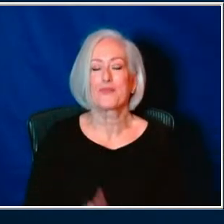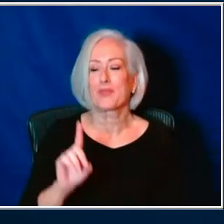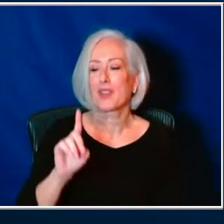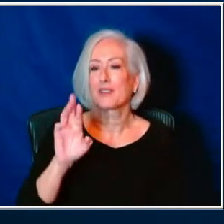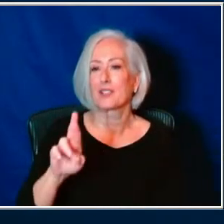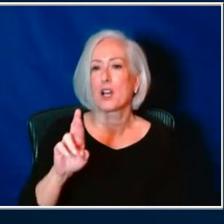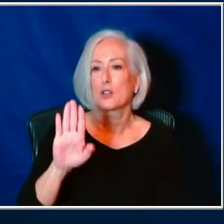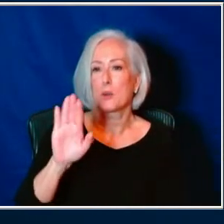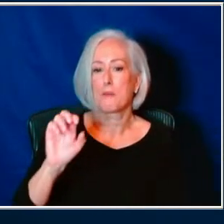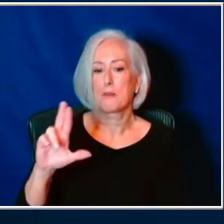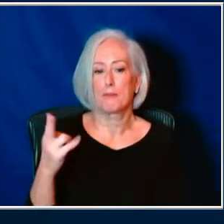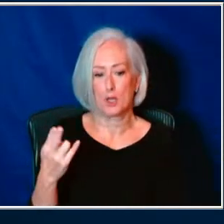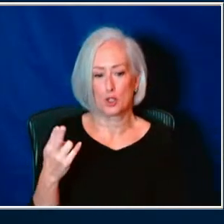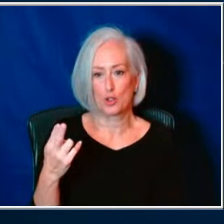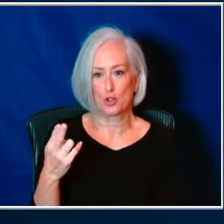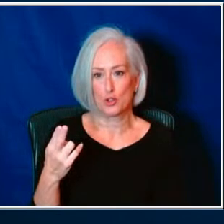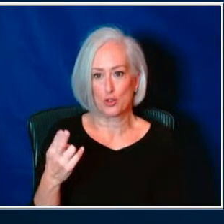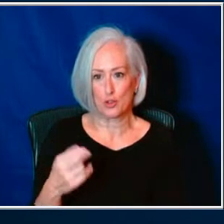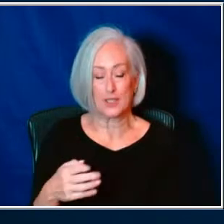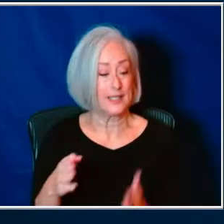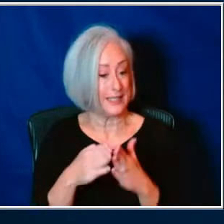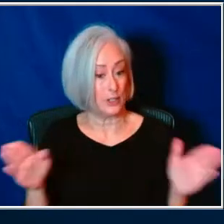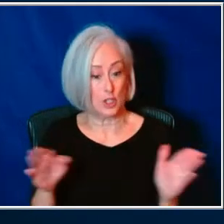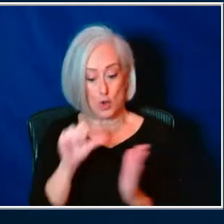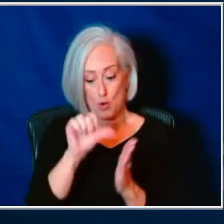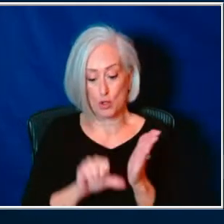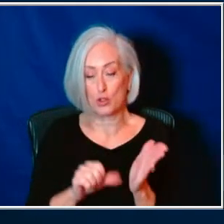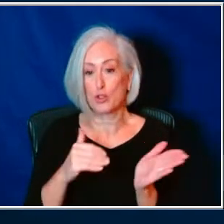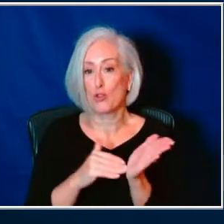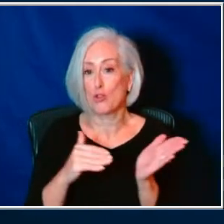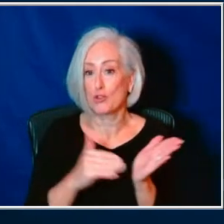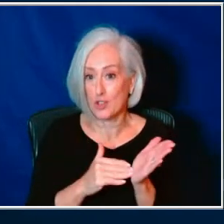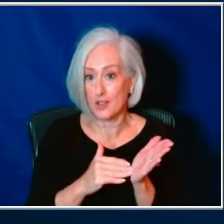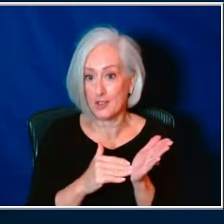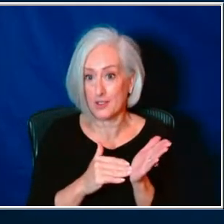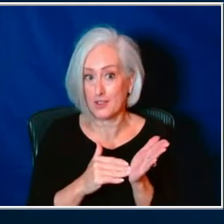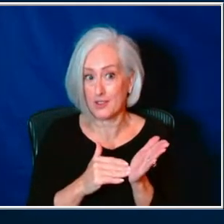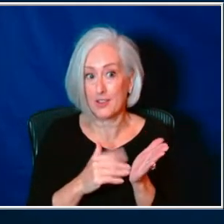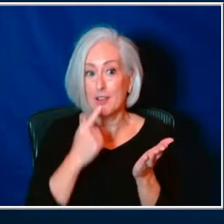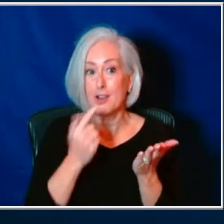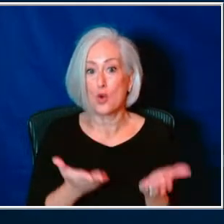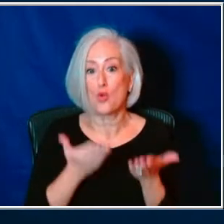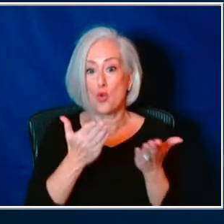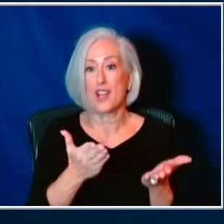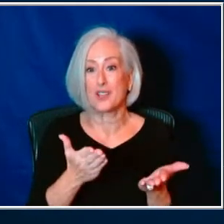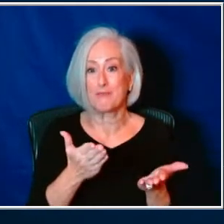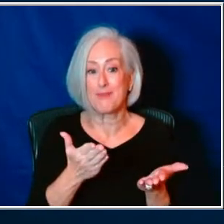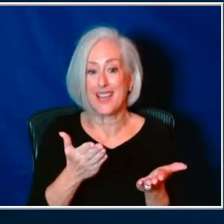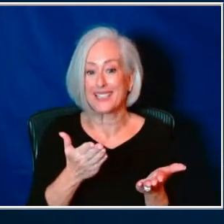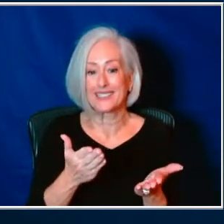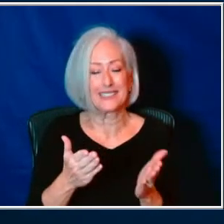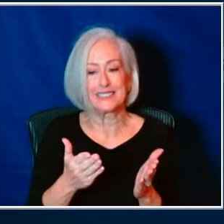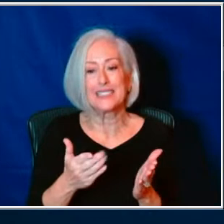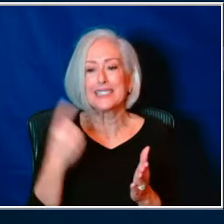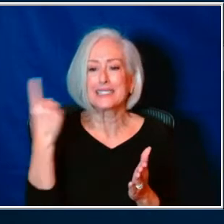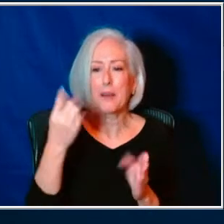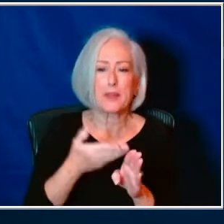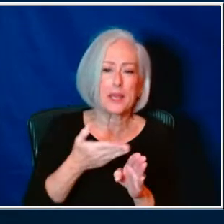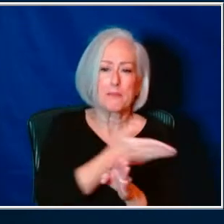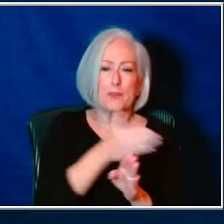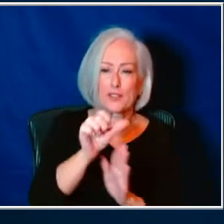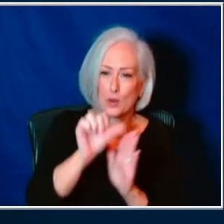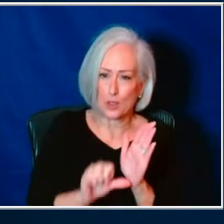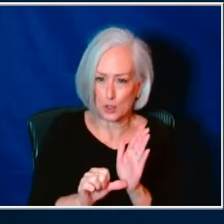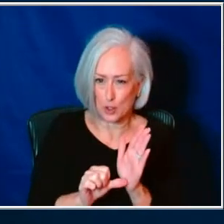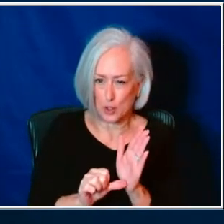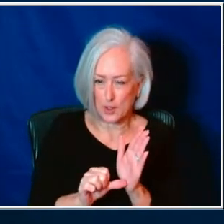generally speaking, surgeons recommend less invasive options first, like the ones Dr. Chadwick is helping to study,